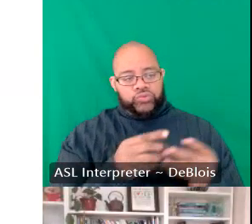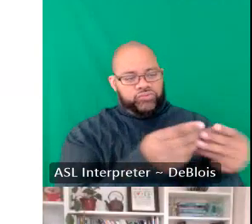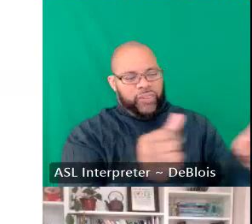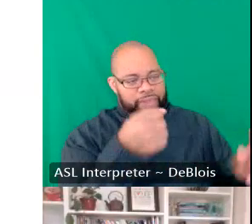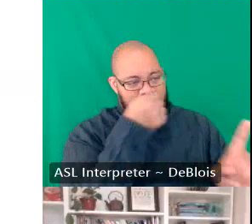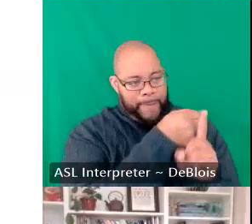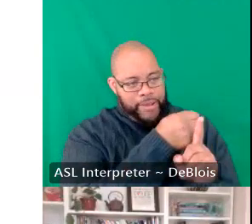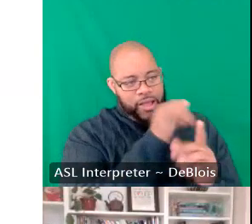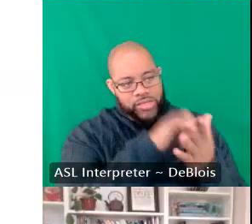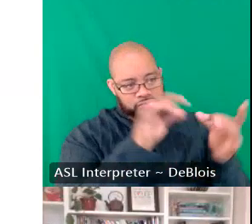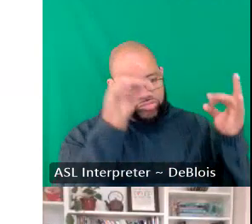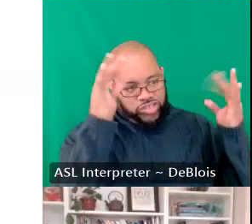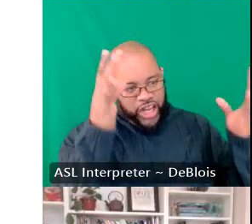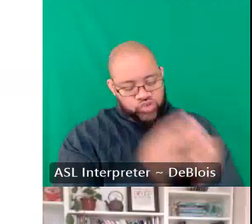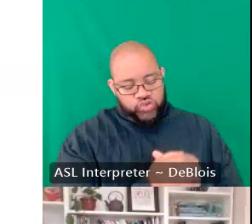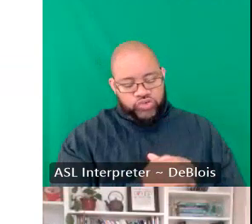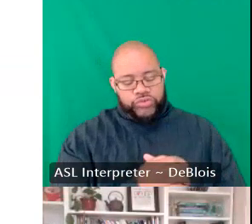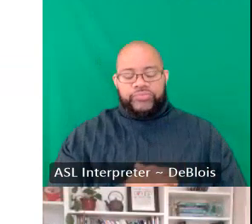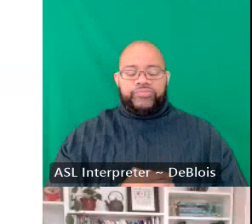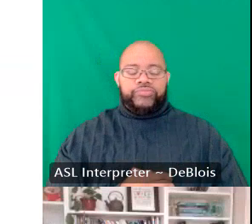of that disaster.